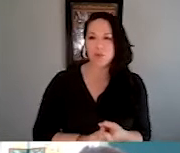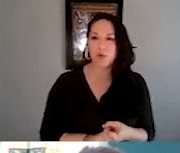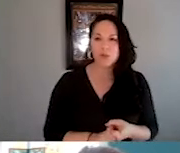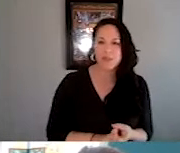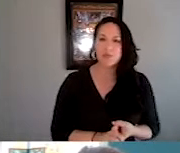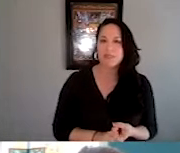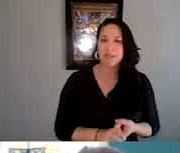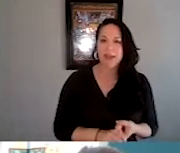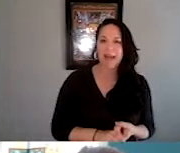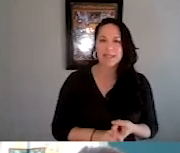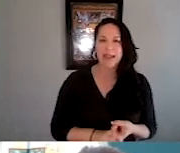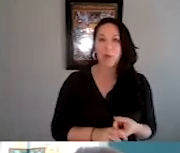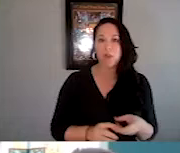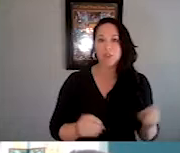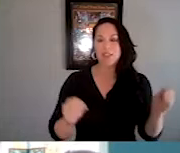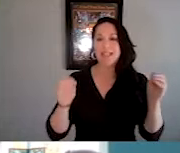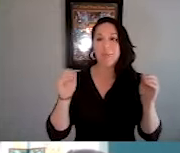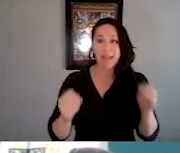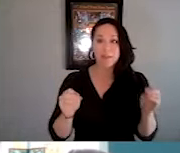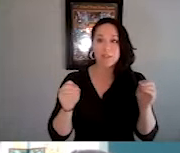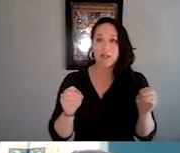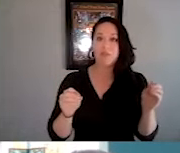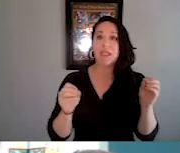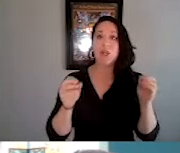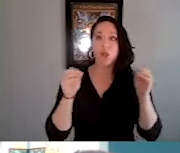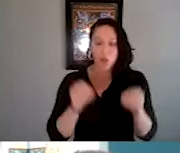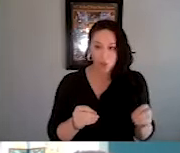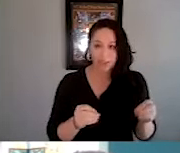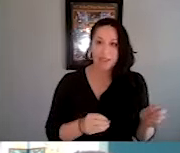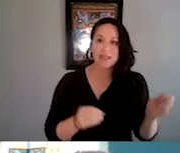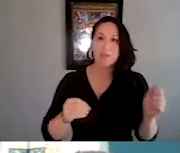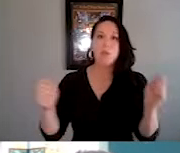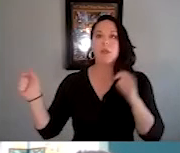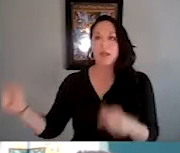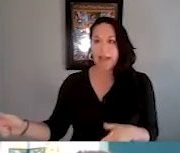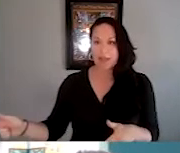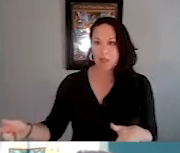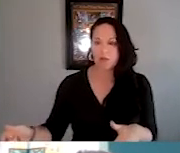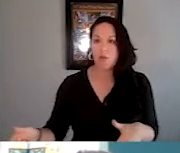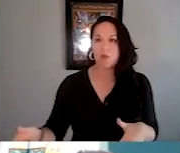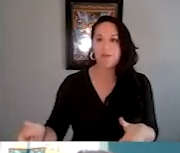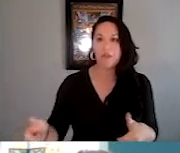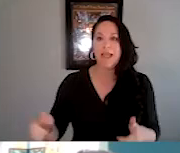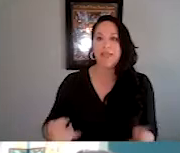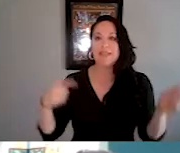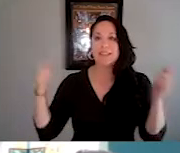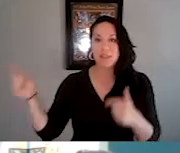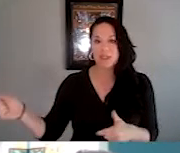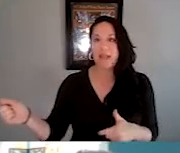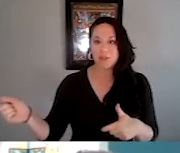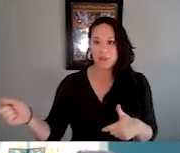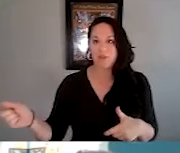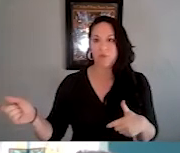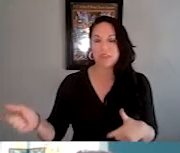about those historical trends we've seen in the past and how coalitions have been able to intervene early to make real impact on a local level and then